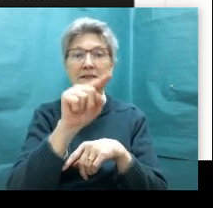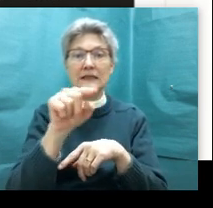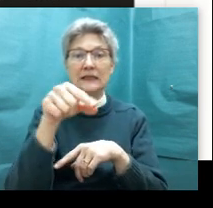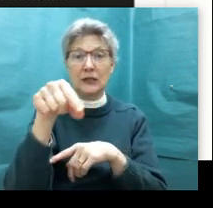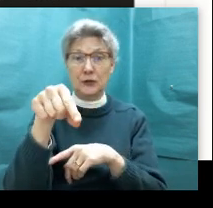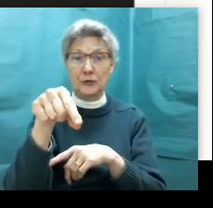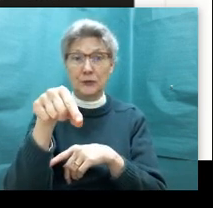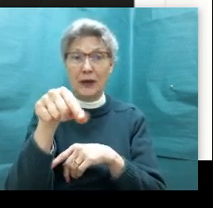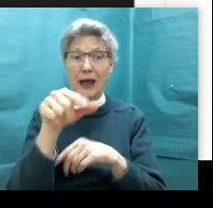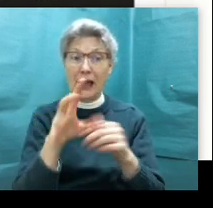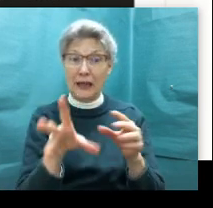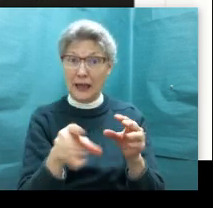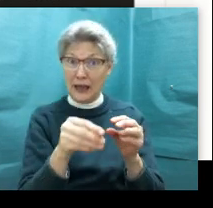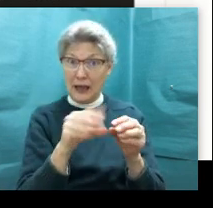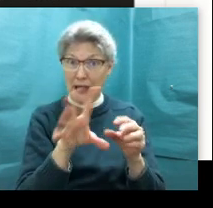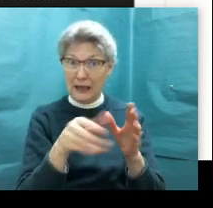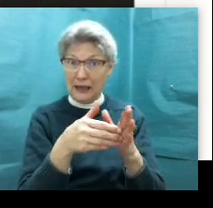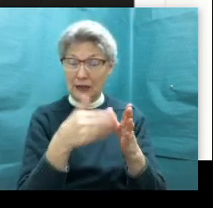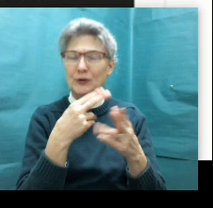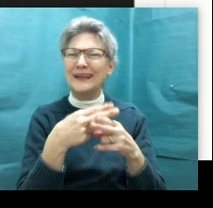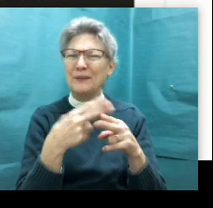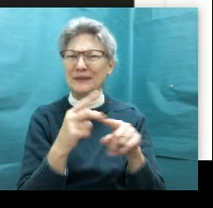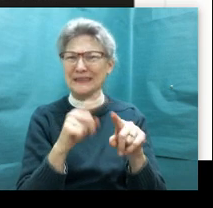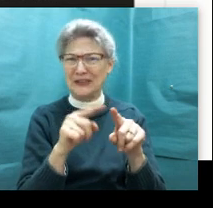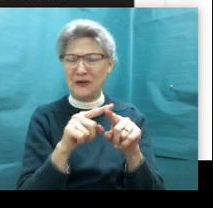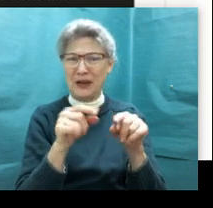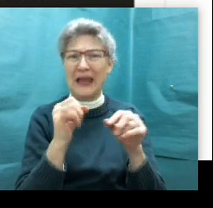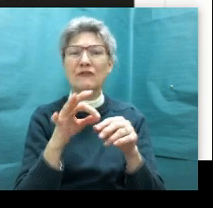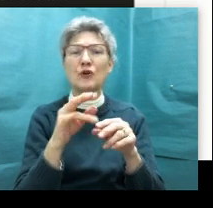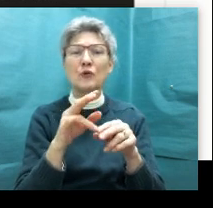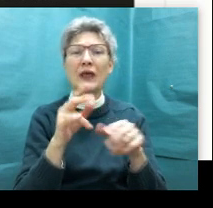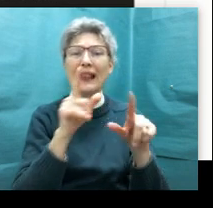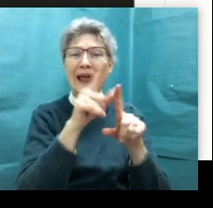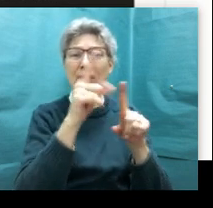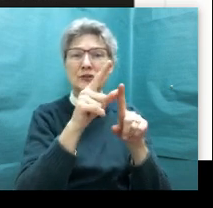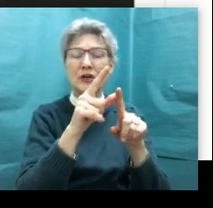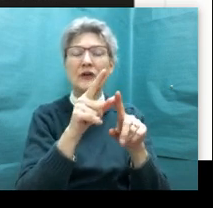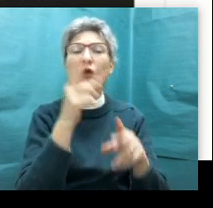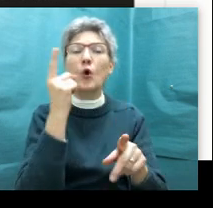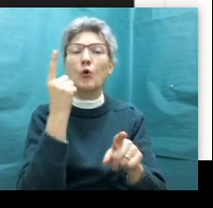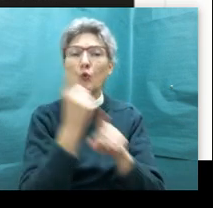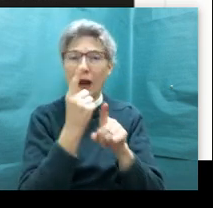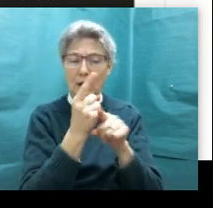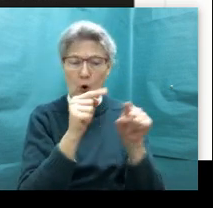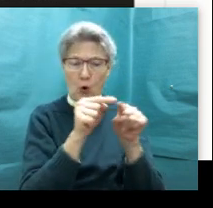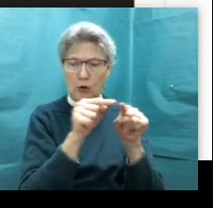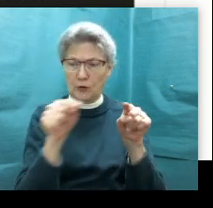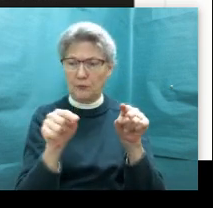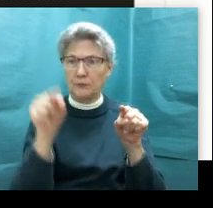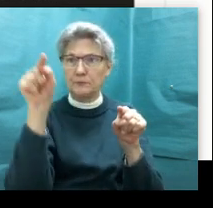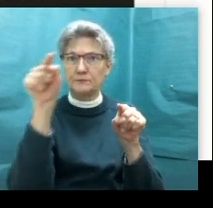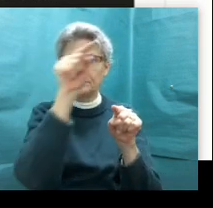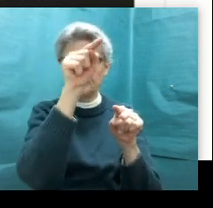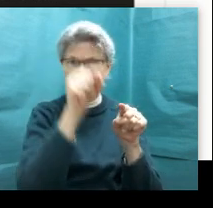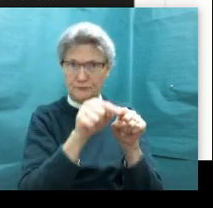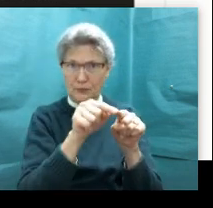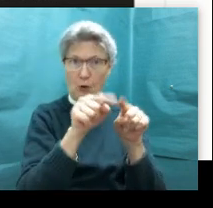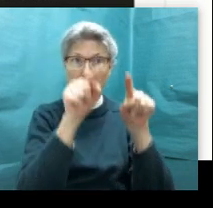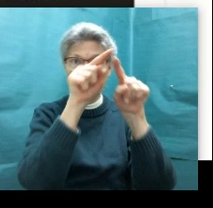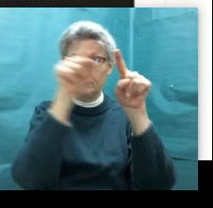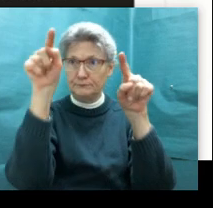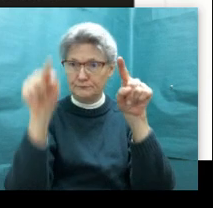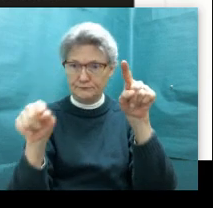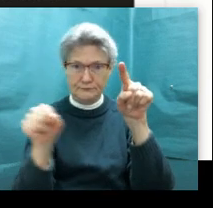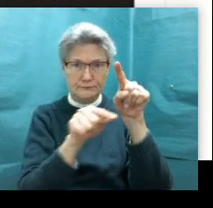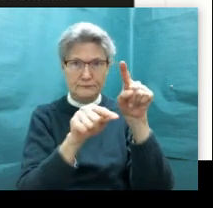RNZQ. And again, you could have named it differently as long as you're naming it by 2 points that are on the same line, same side,